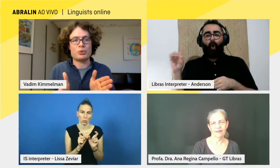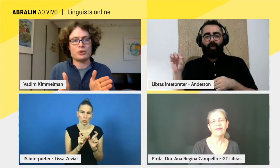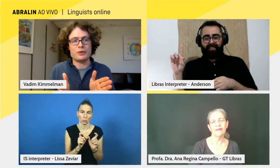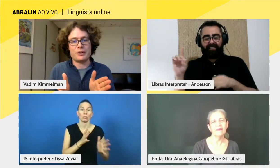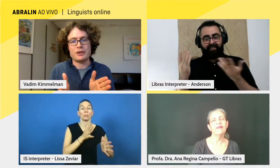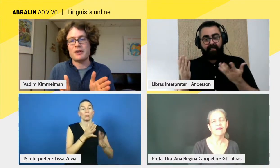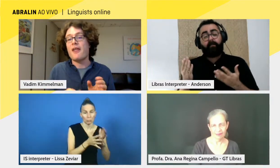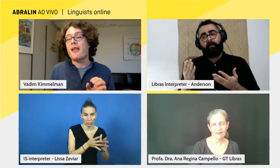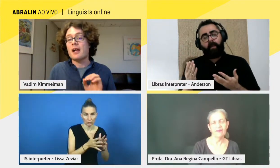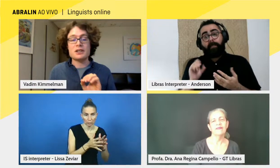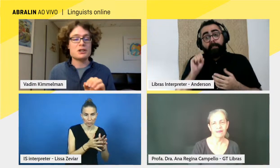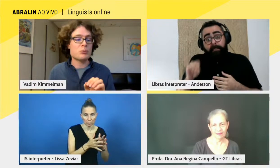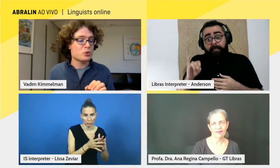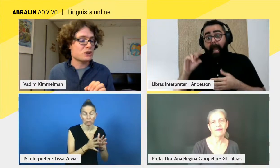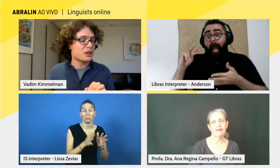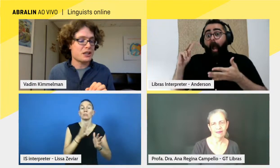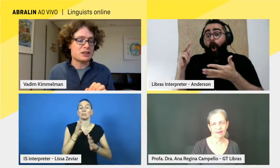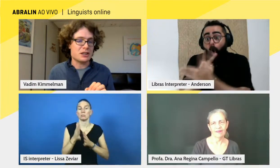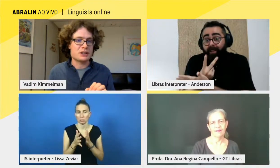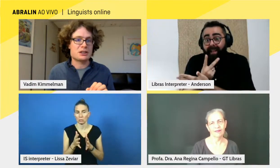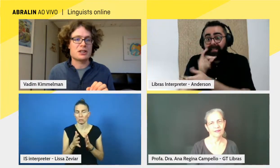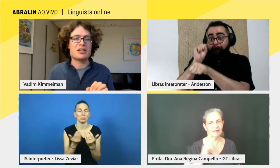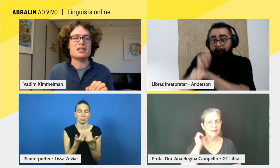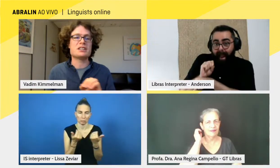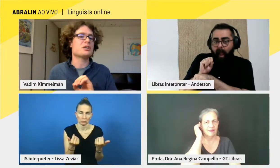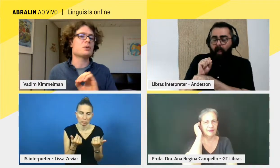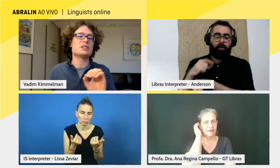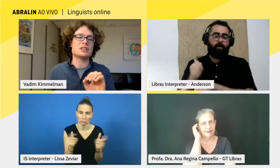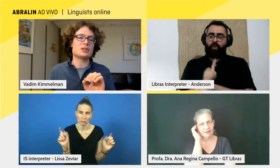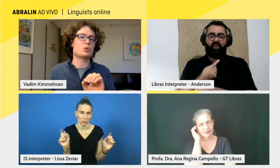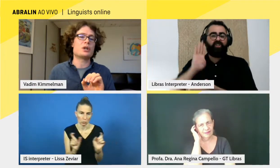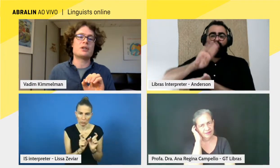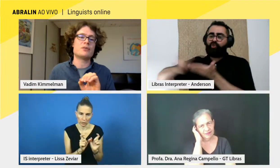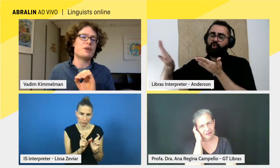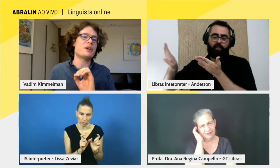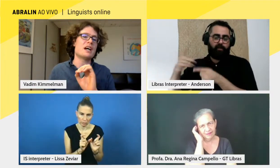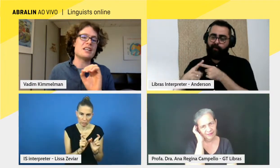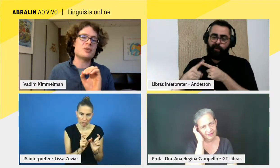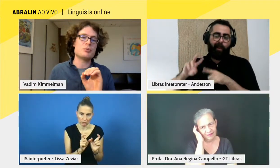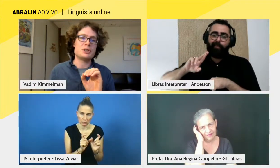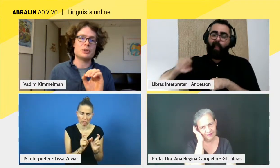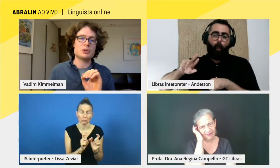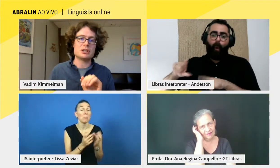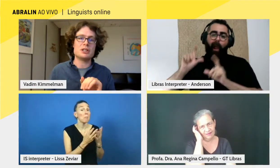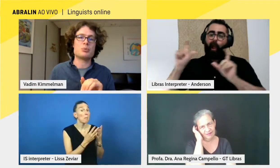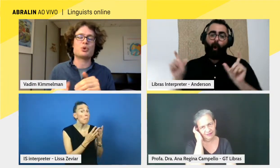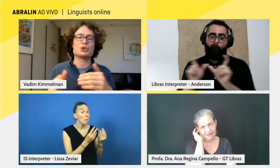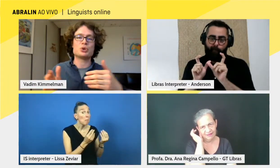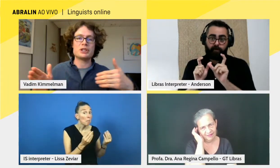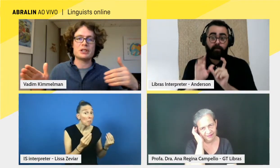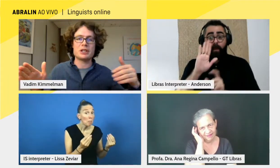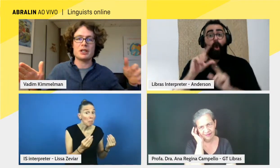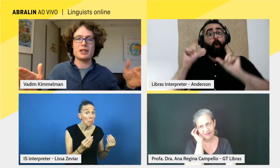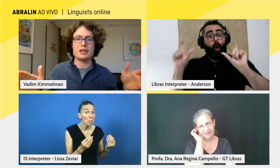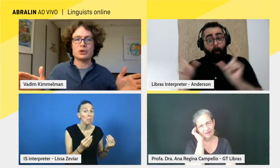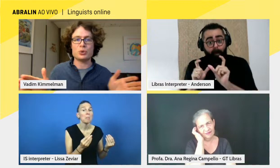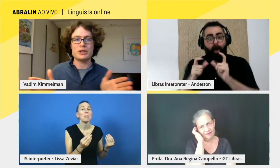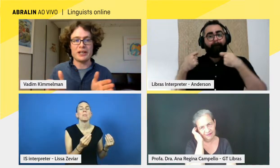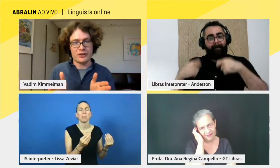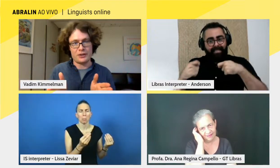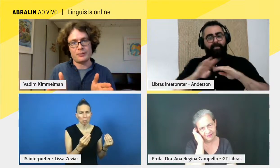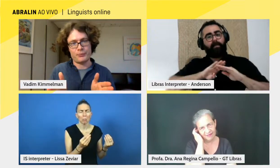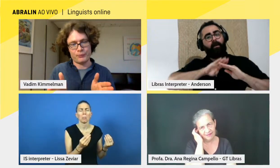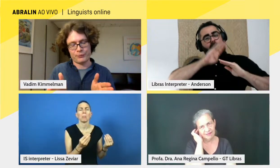consider it a separate variant. And in most cases, the sequences were very unambiguously